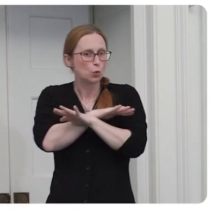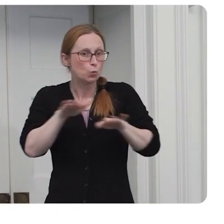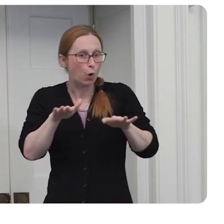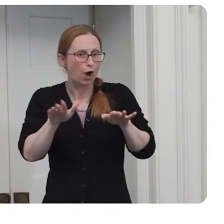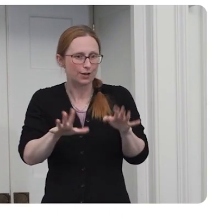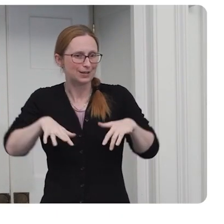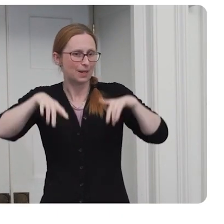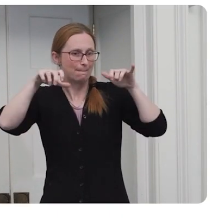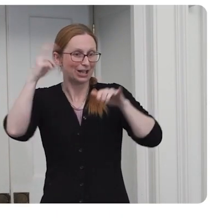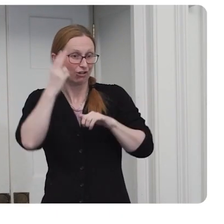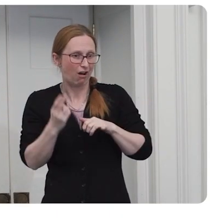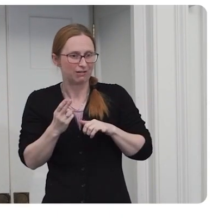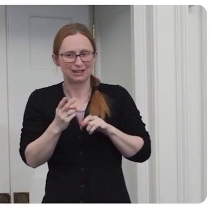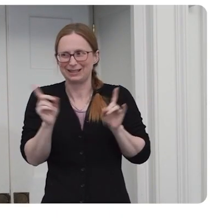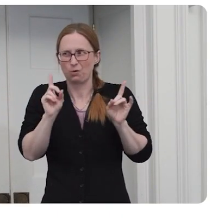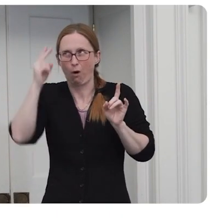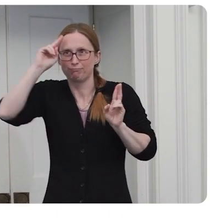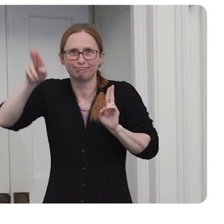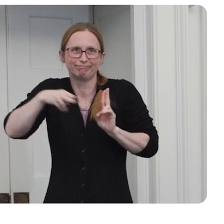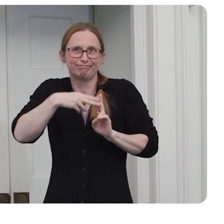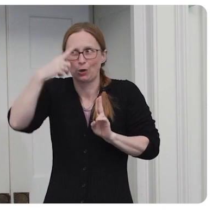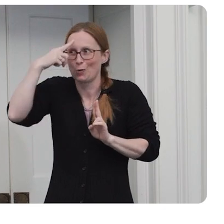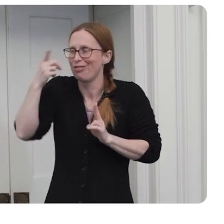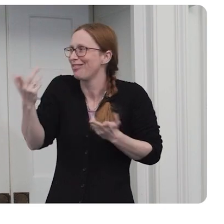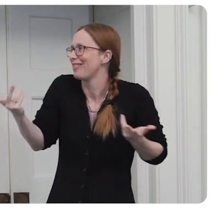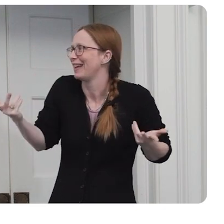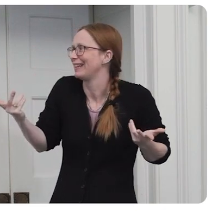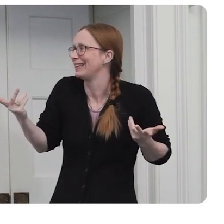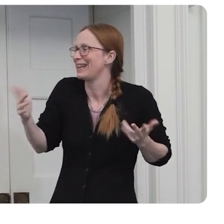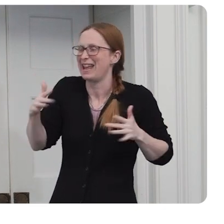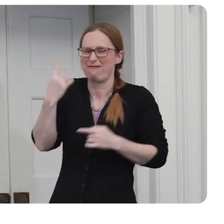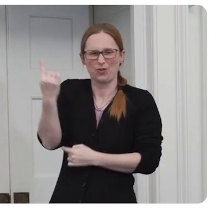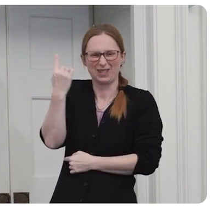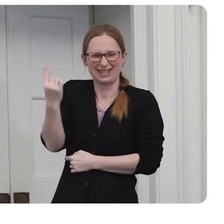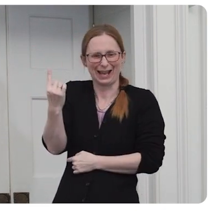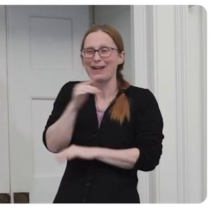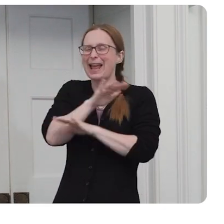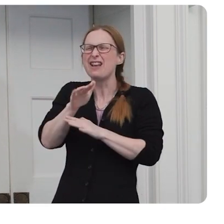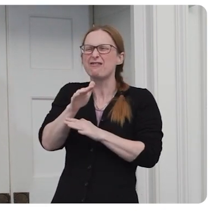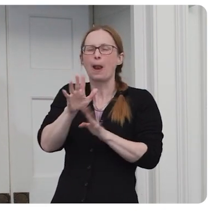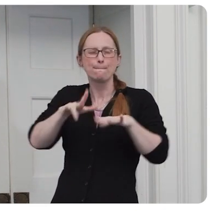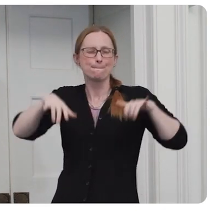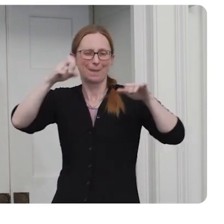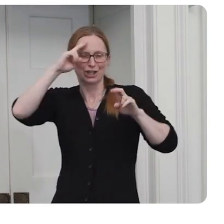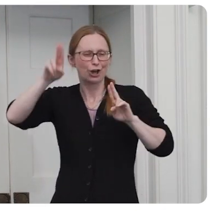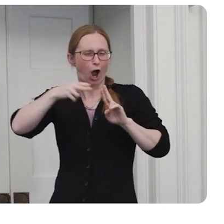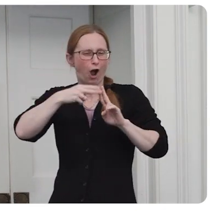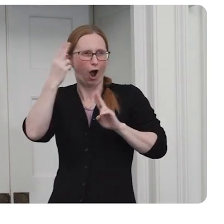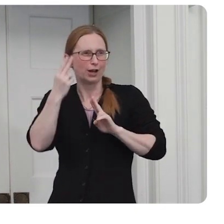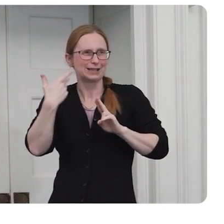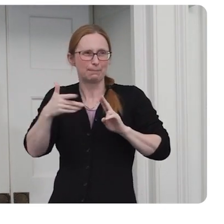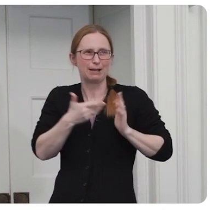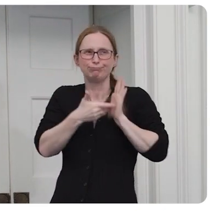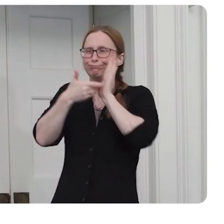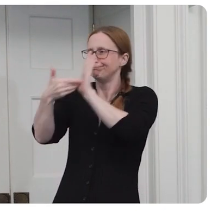this if you weren't the magic artist, Tanya? What name would you call yourself? If you weren't given a name,